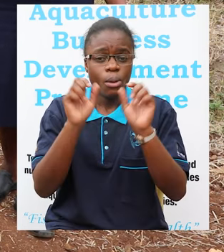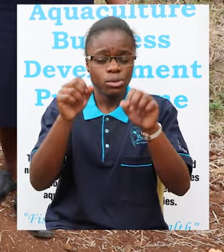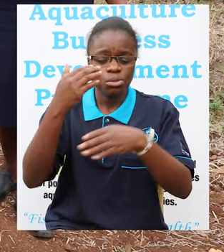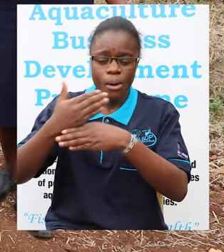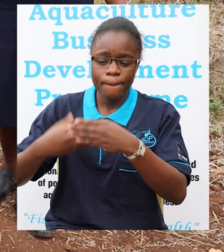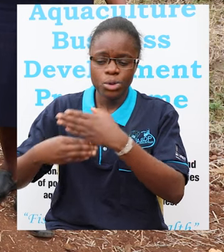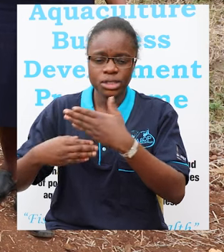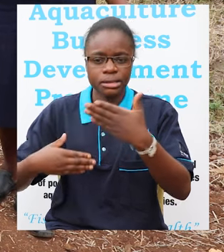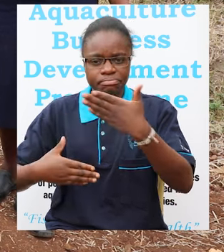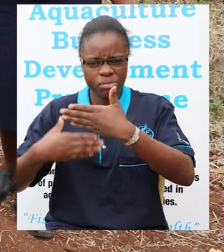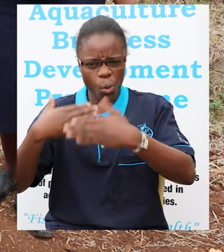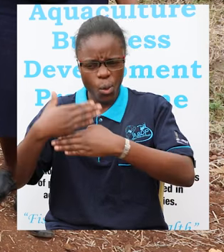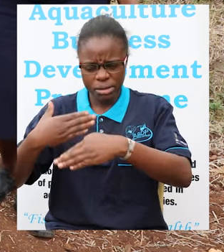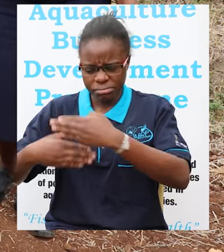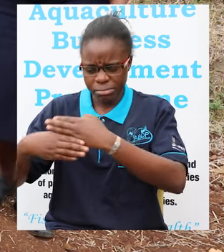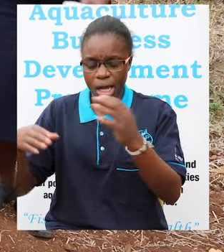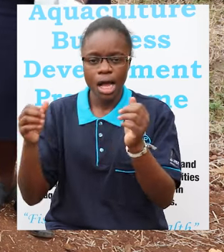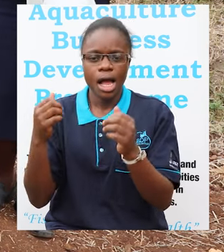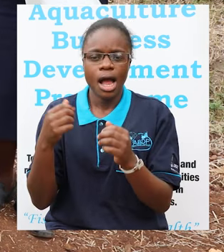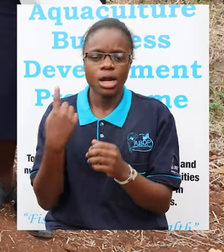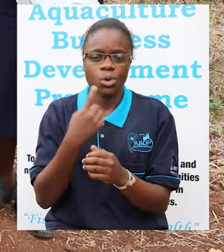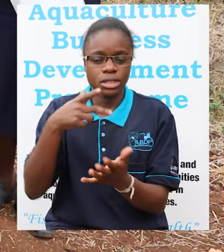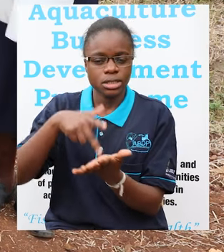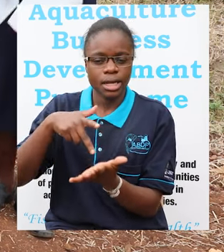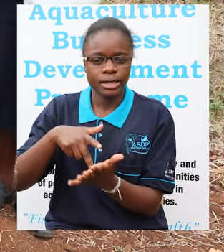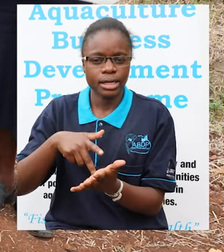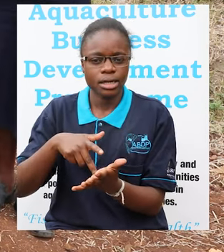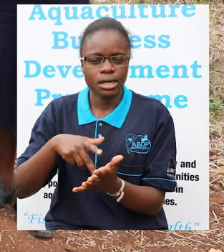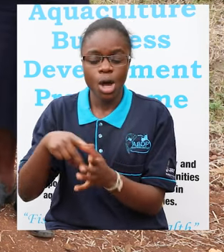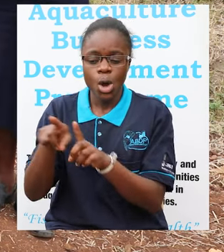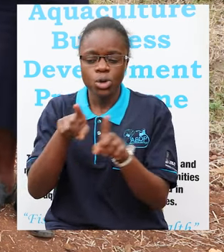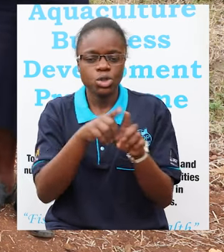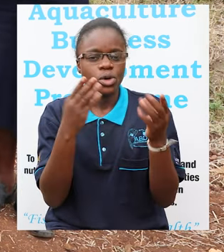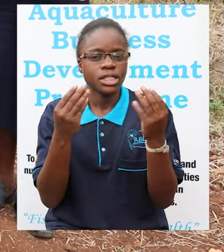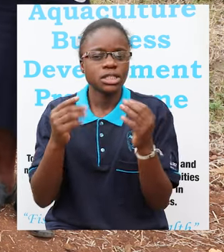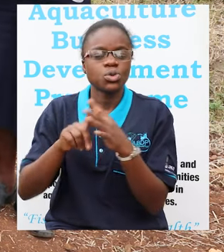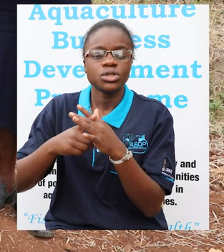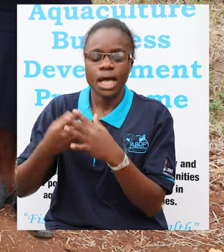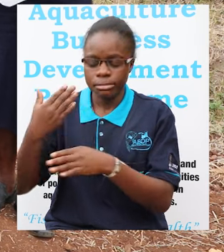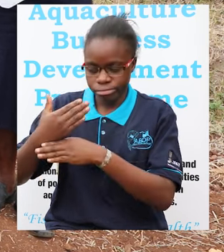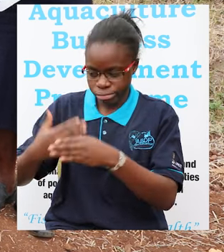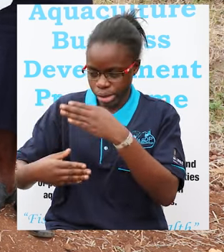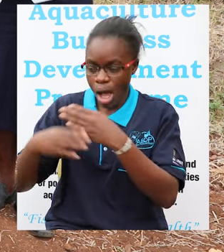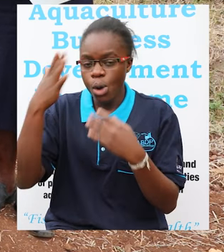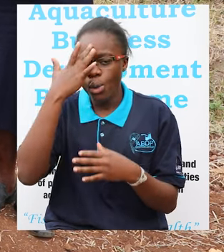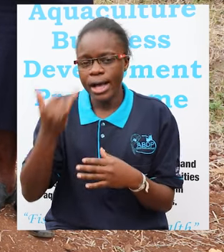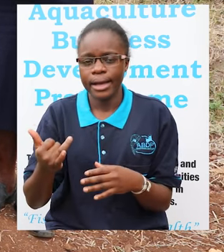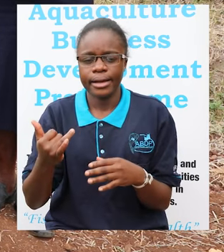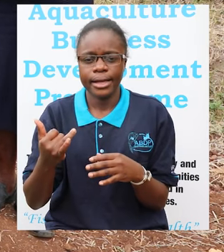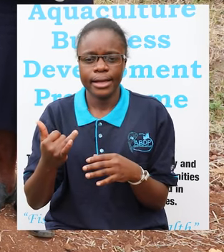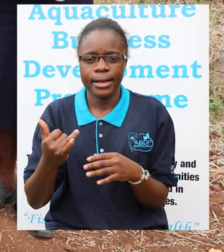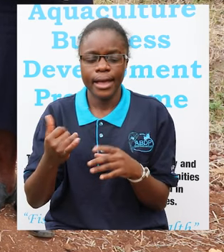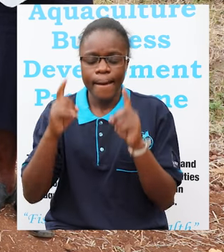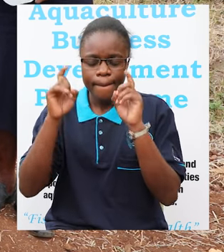able to achieve the objective. And it's also very easy to construct, because you just need